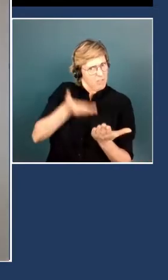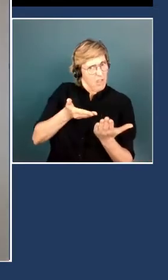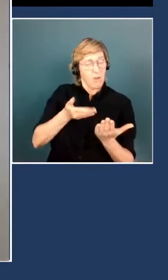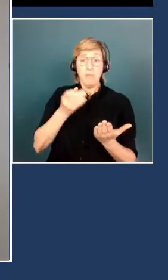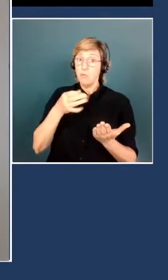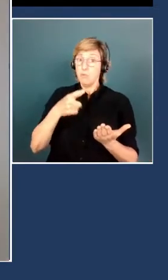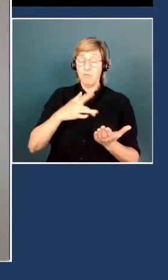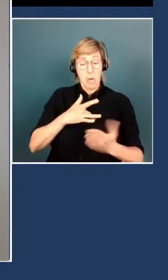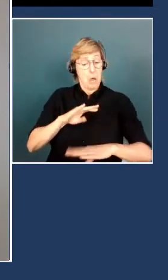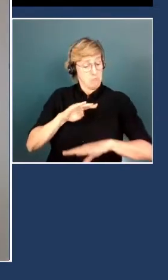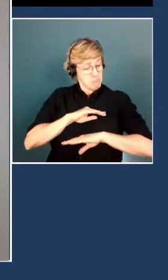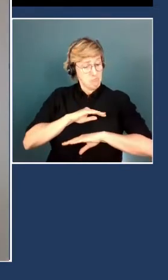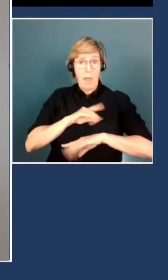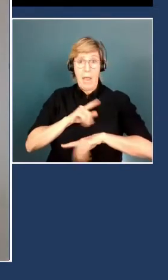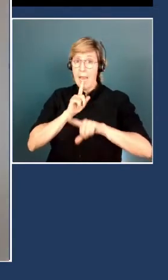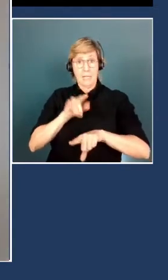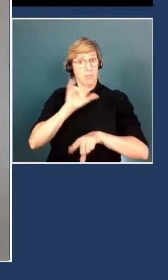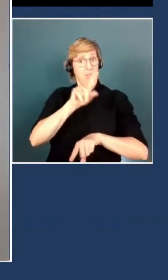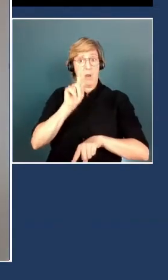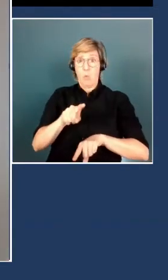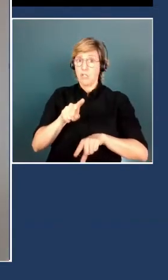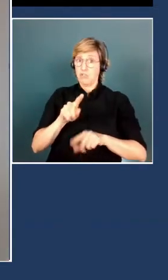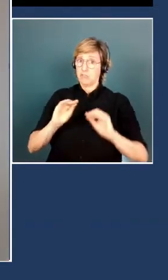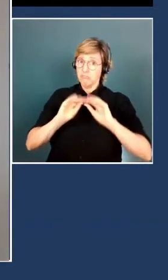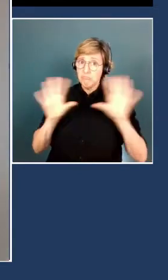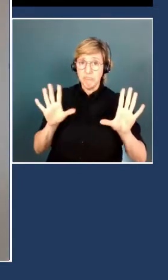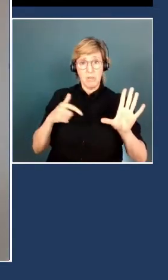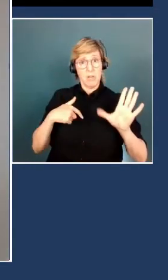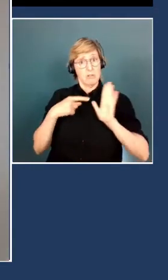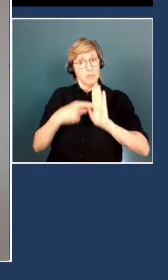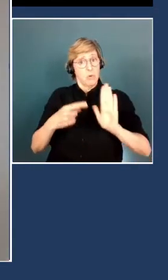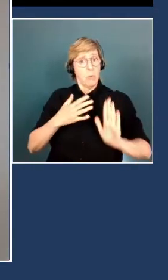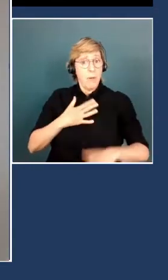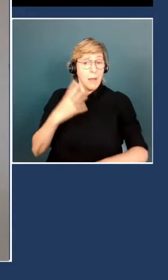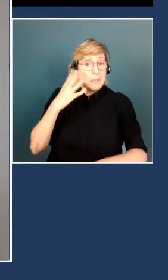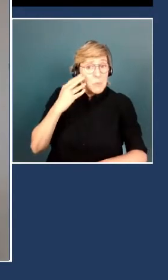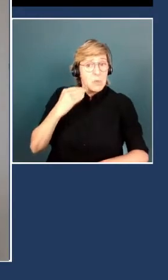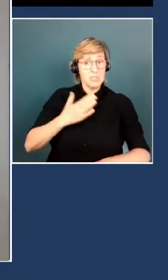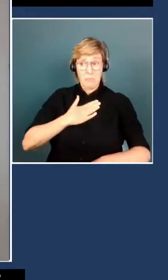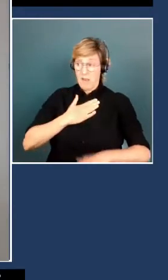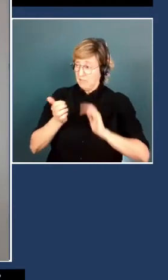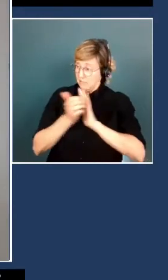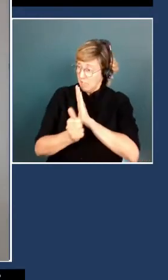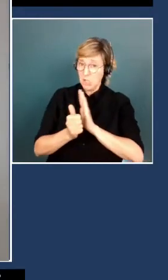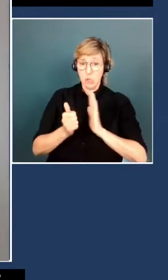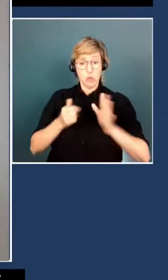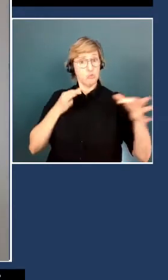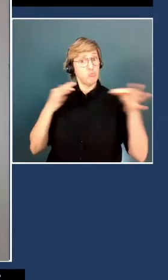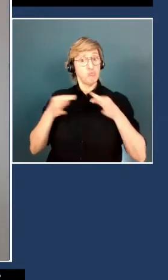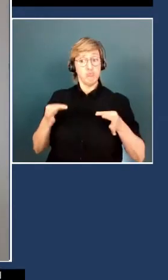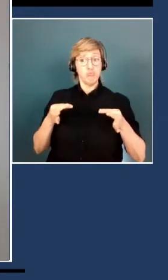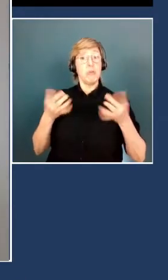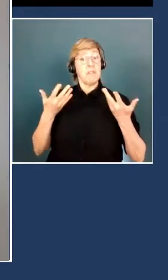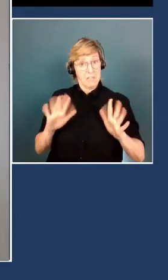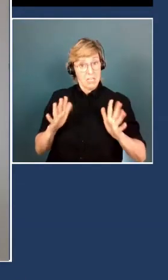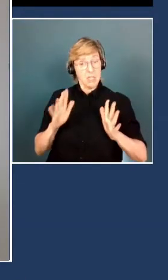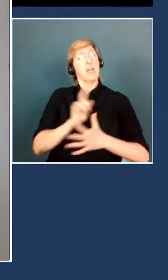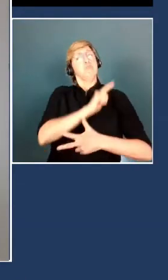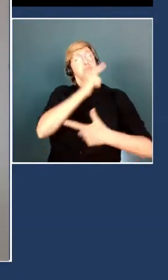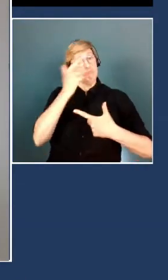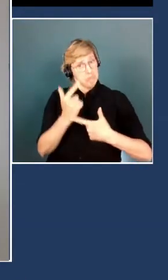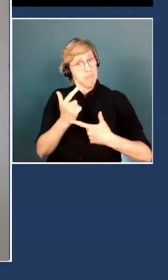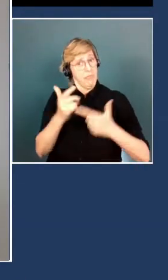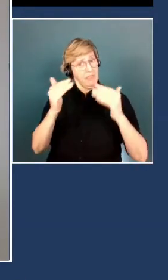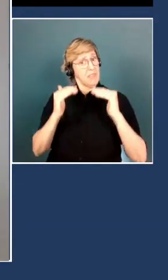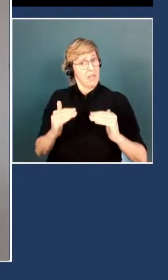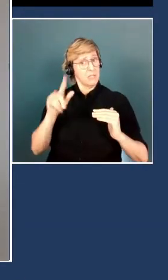the question, showing your experiences and your skills, then you are good to go to move on to the next question.